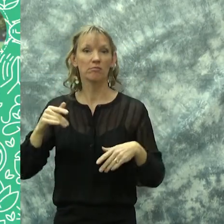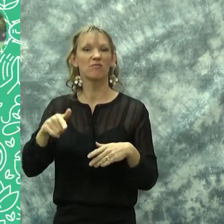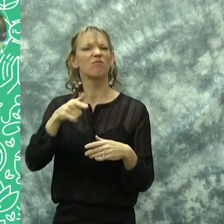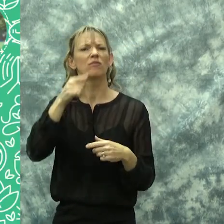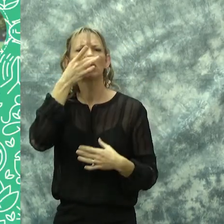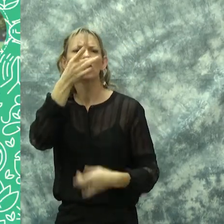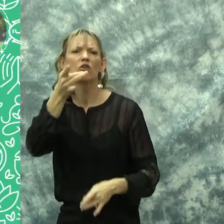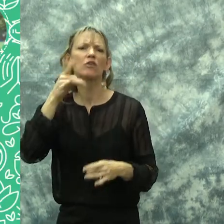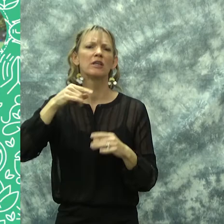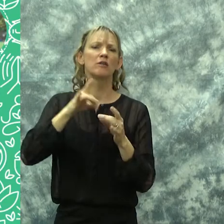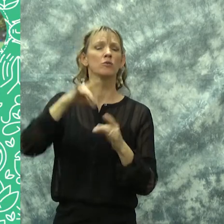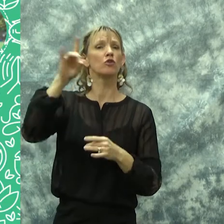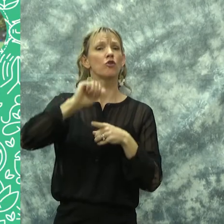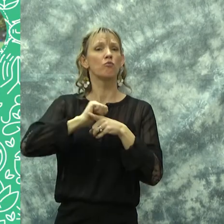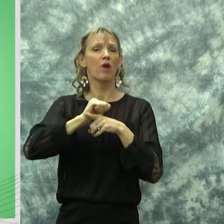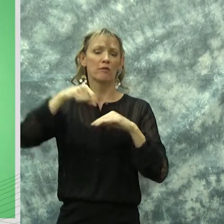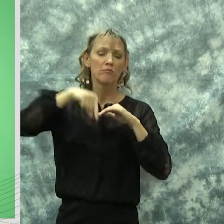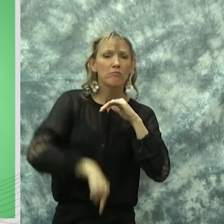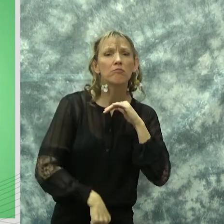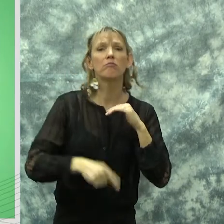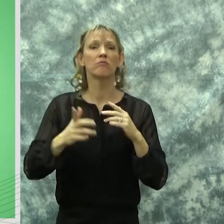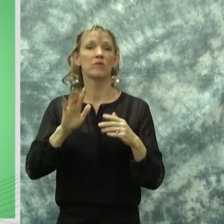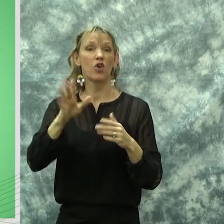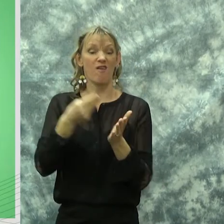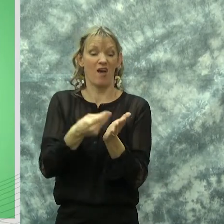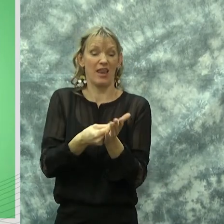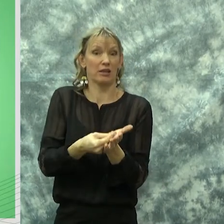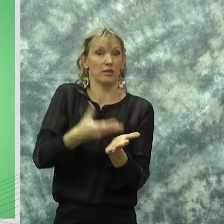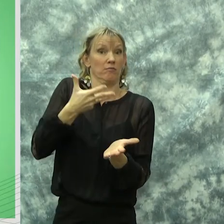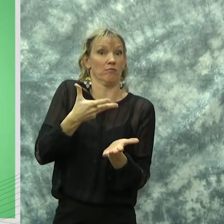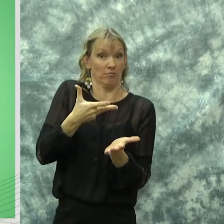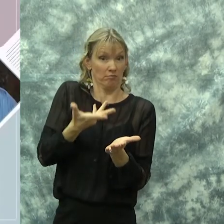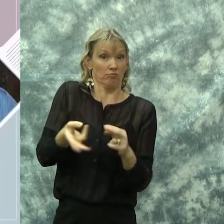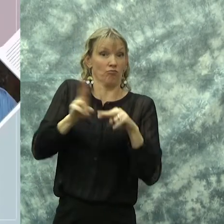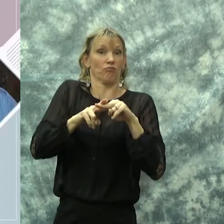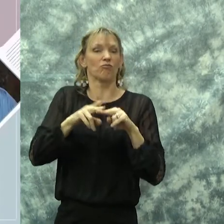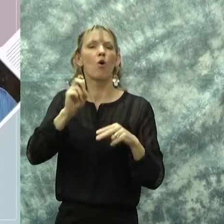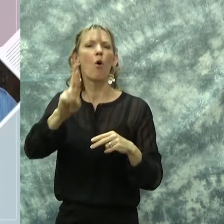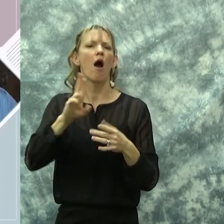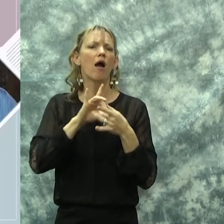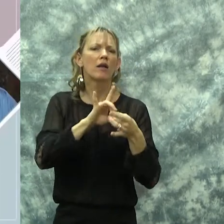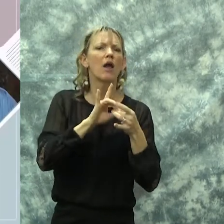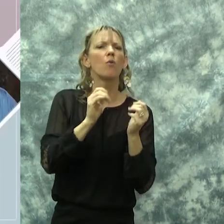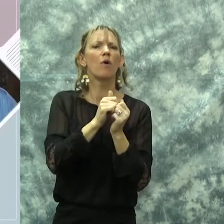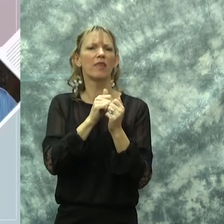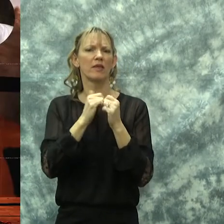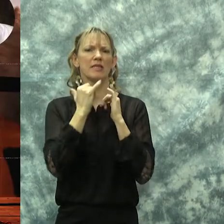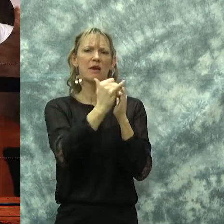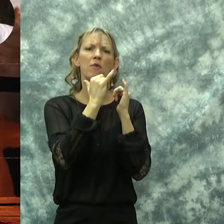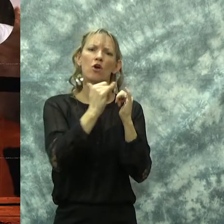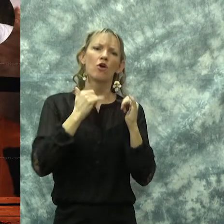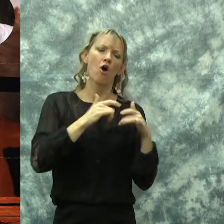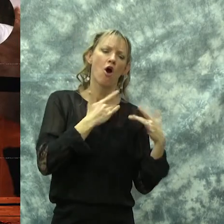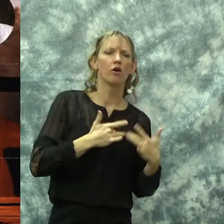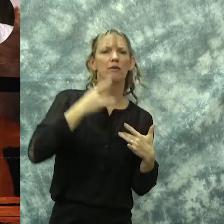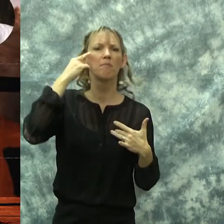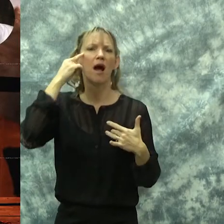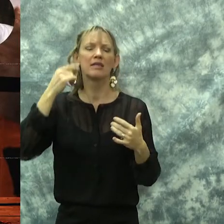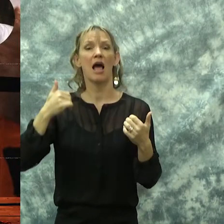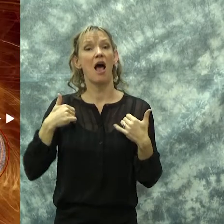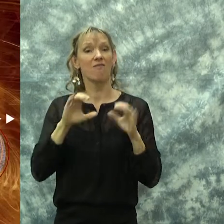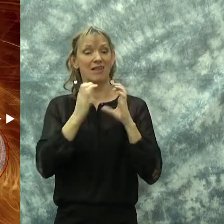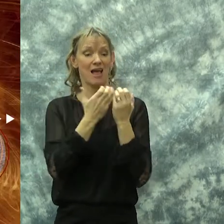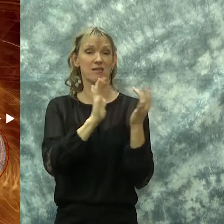interested in deepening your spiritual practice, growing your finances, or connecting with like hearts and minds, we have classes online